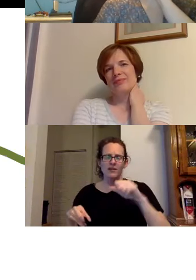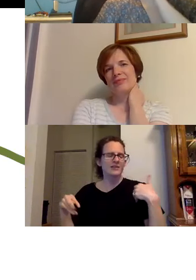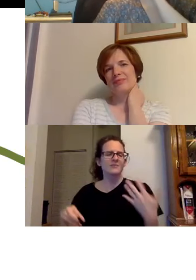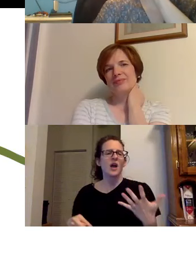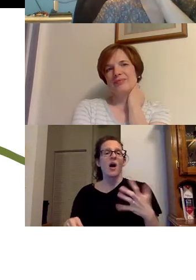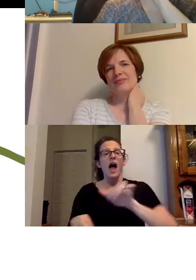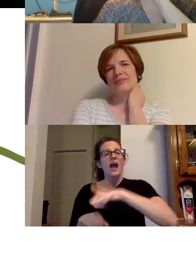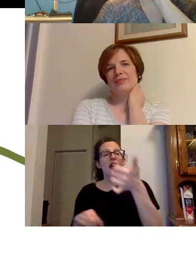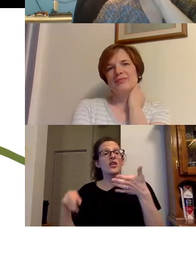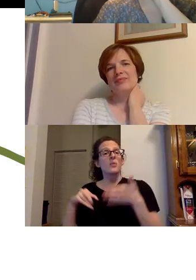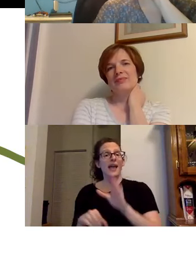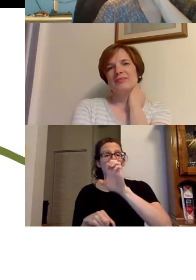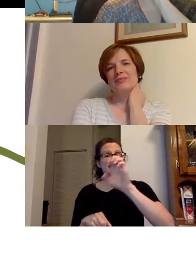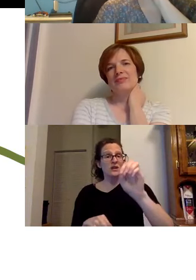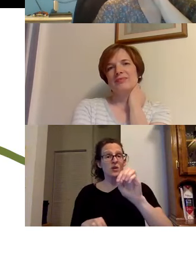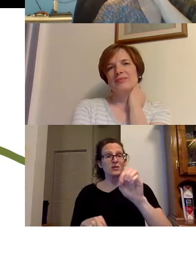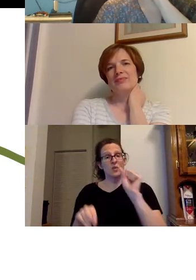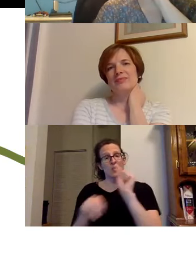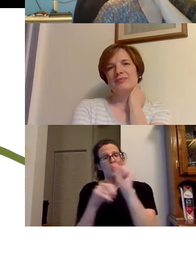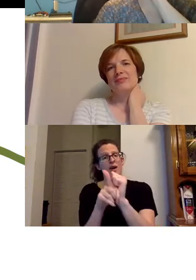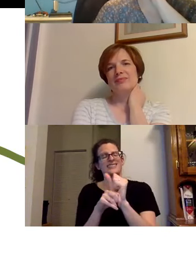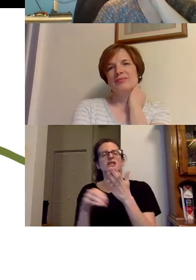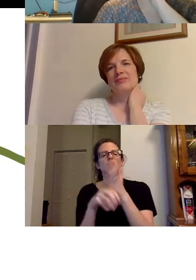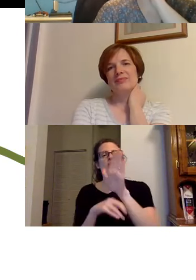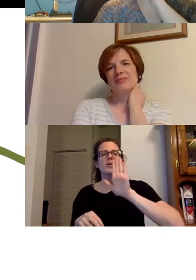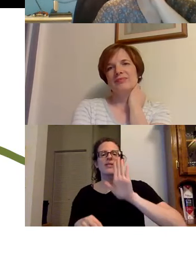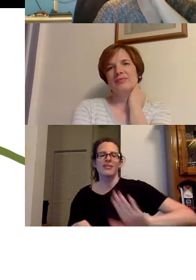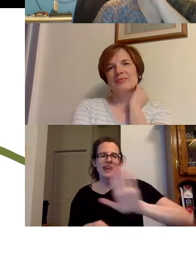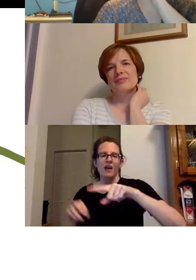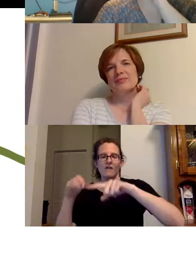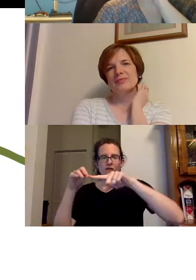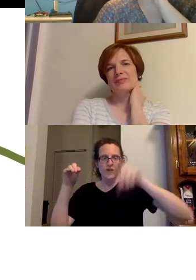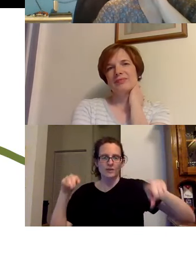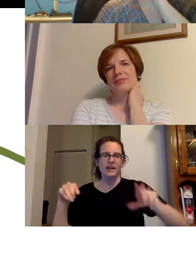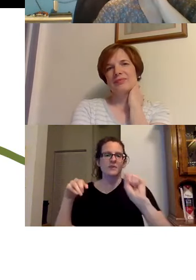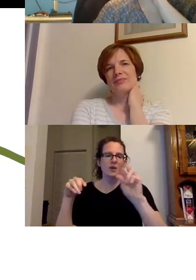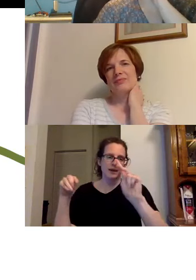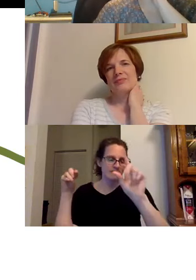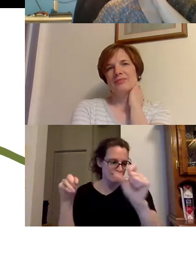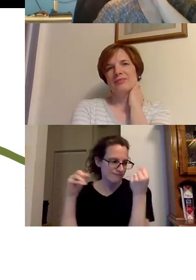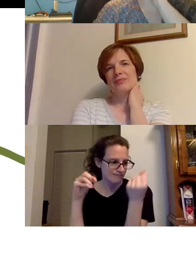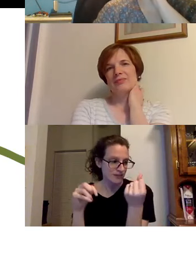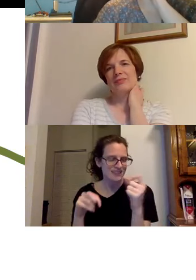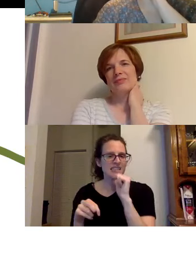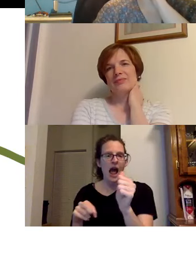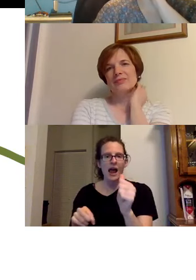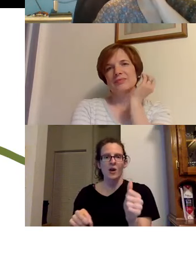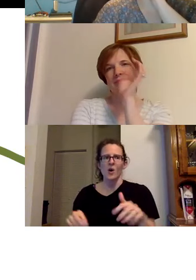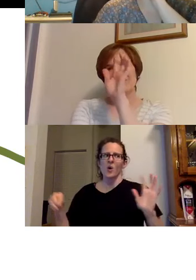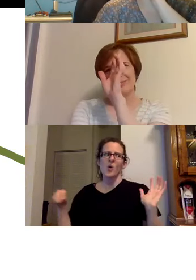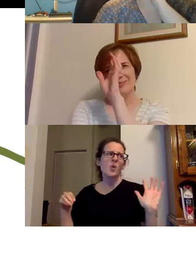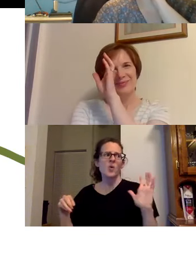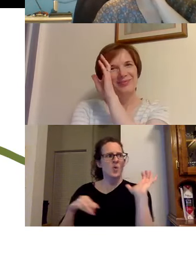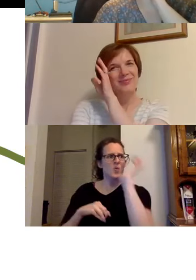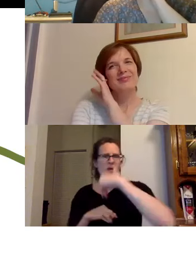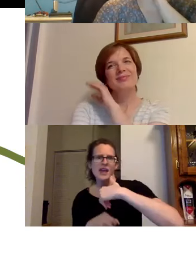oils work is because of their frequencies. Now, stay with me, okay? This is not some weird woo-woo frequency vibe thing,